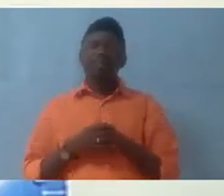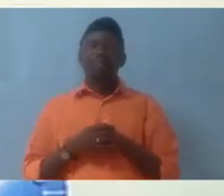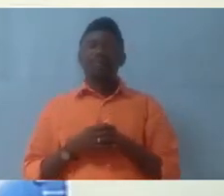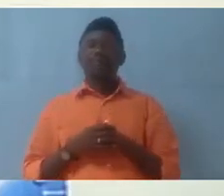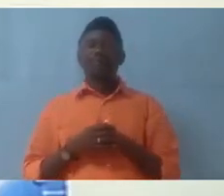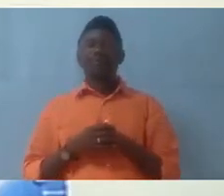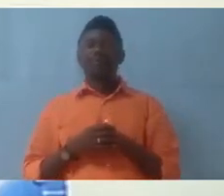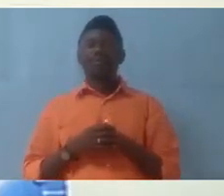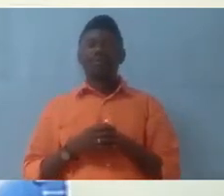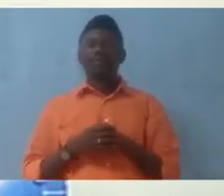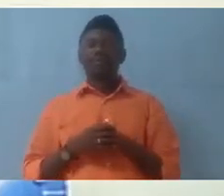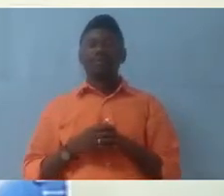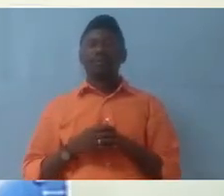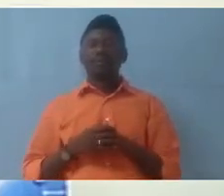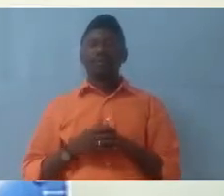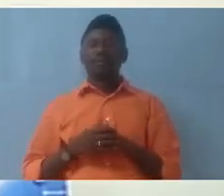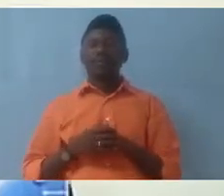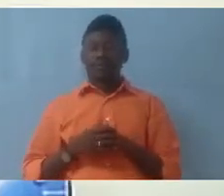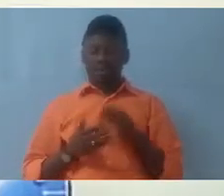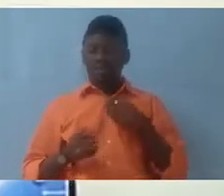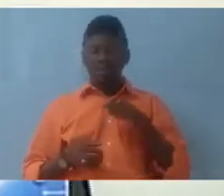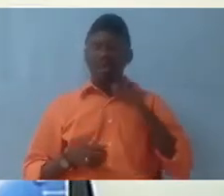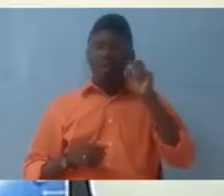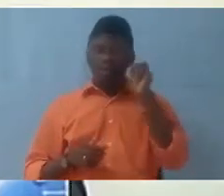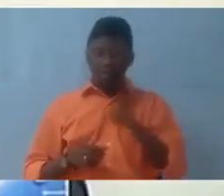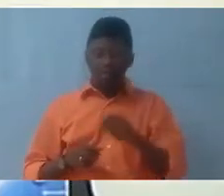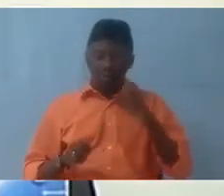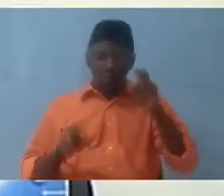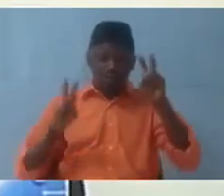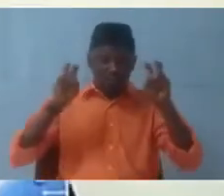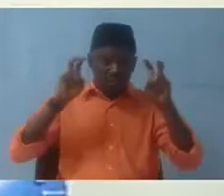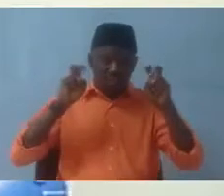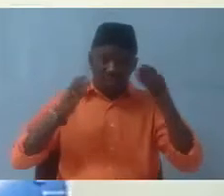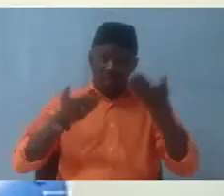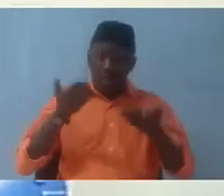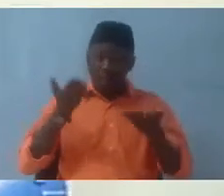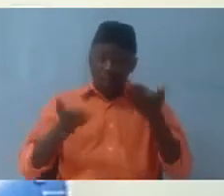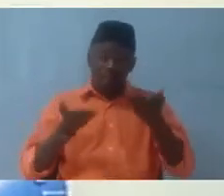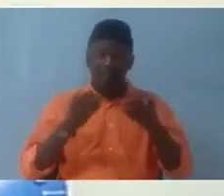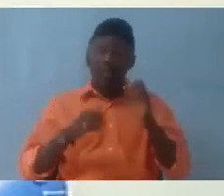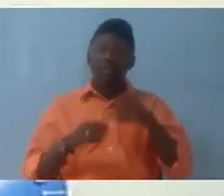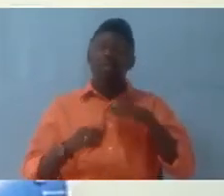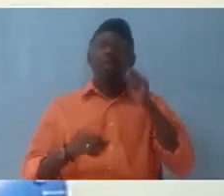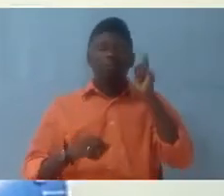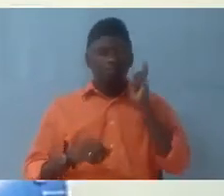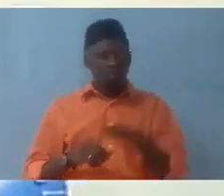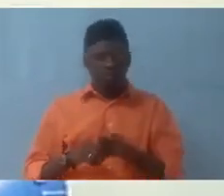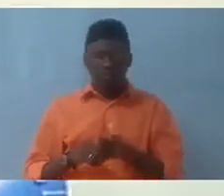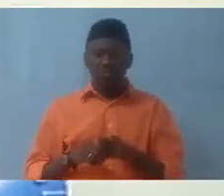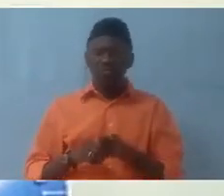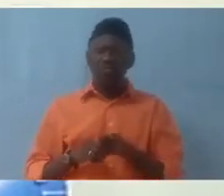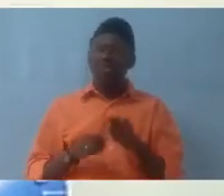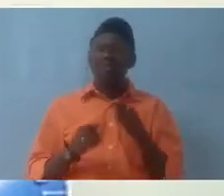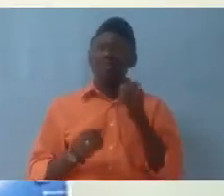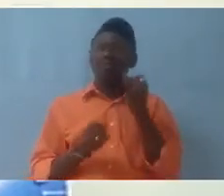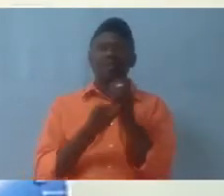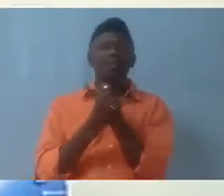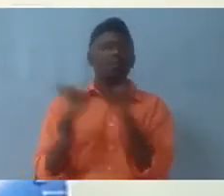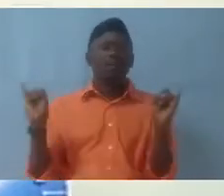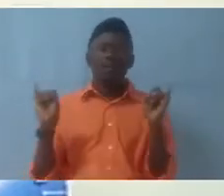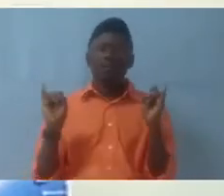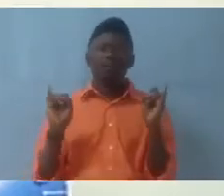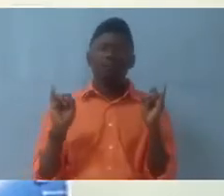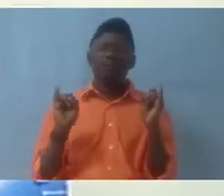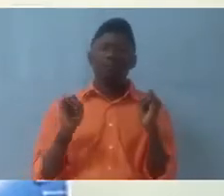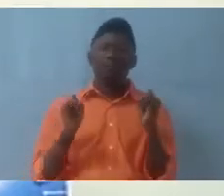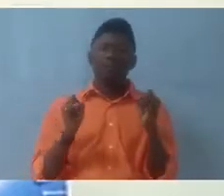kaw. Even though there should be checks and balances, but then especially the judiciary, it should be absolutely independent. Fox rek ñu am ay dugalante waye